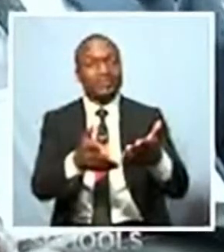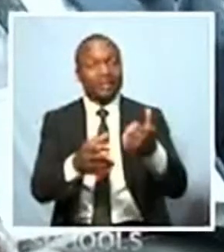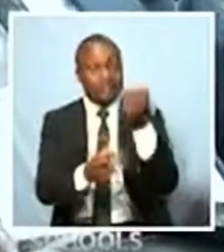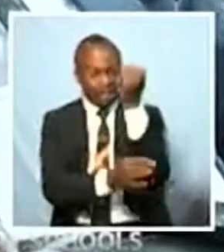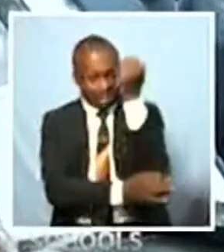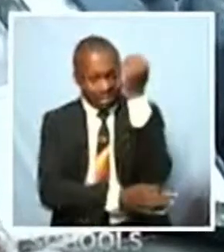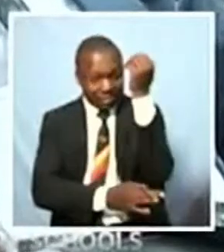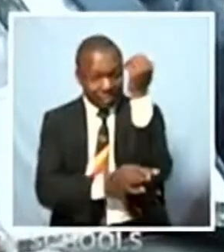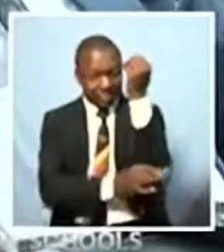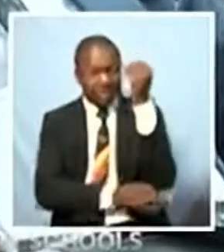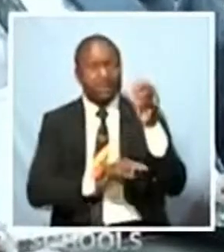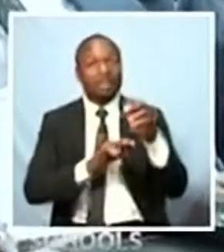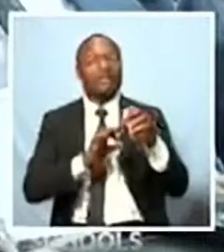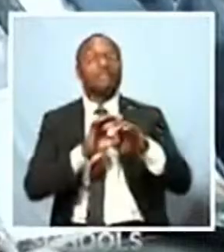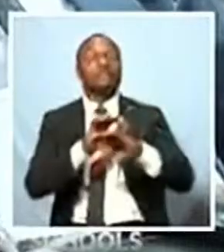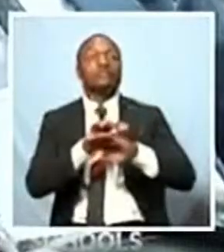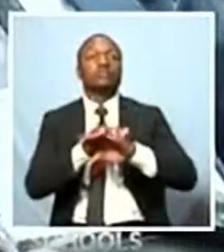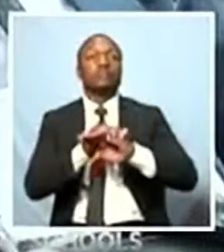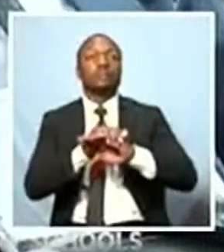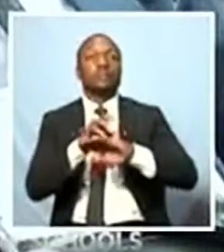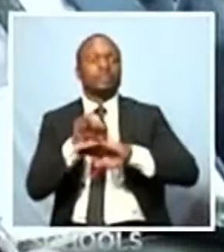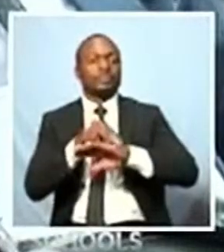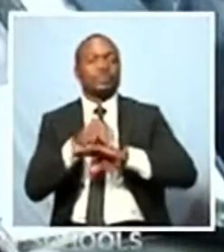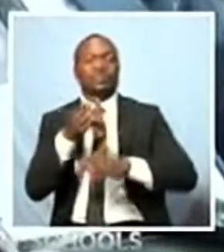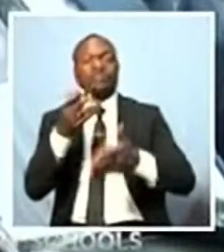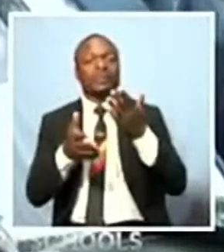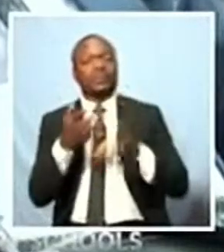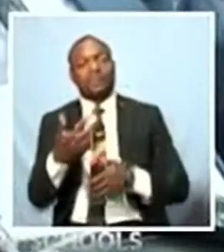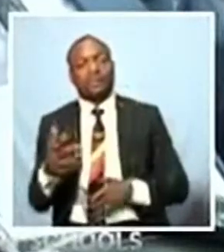foundational literacy and numeracy. Unless if things changed.